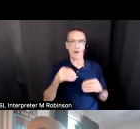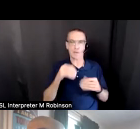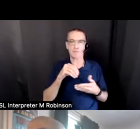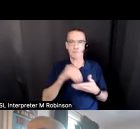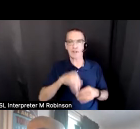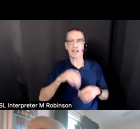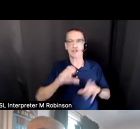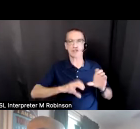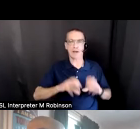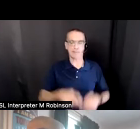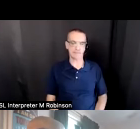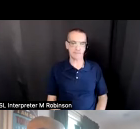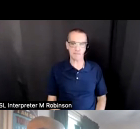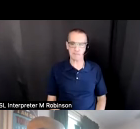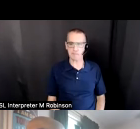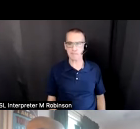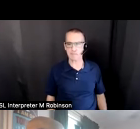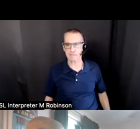chat.